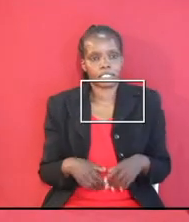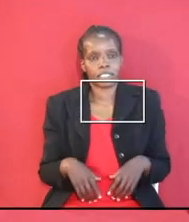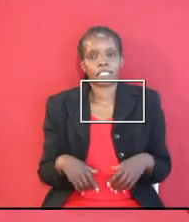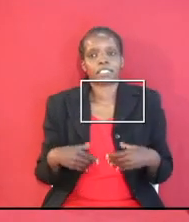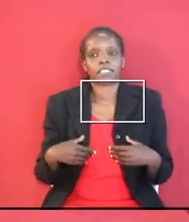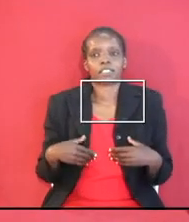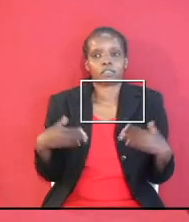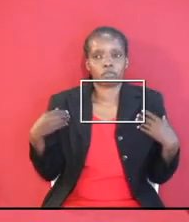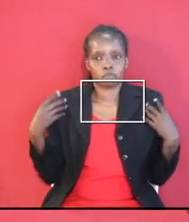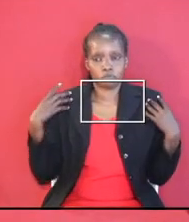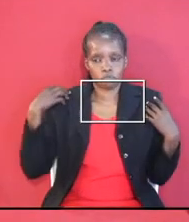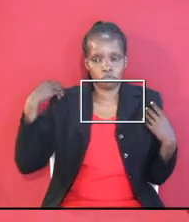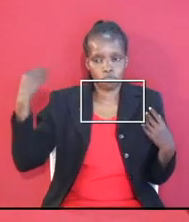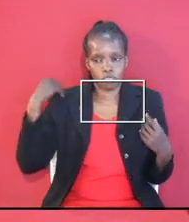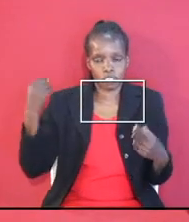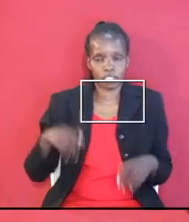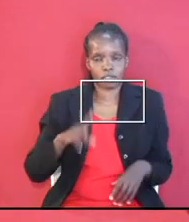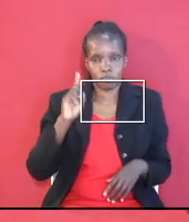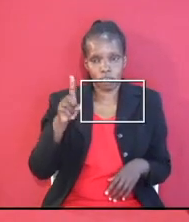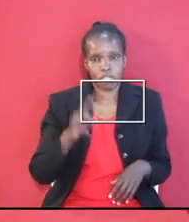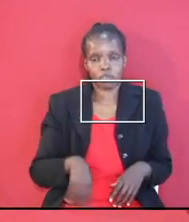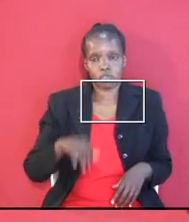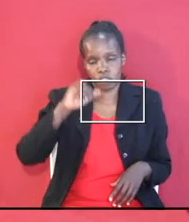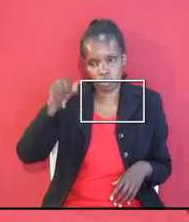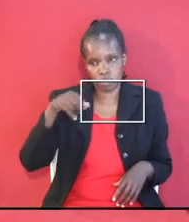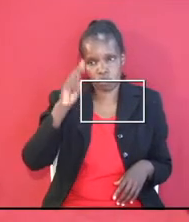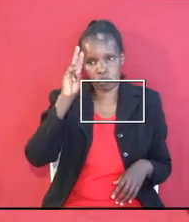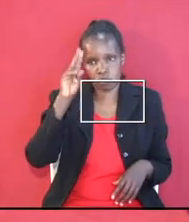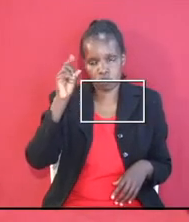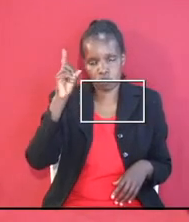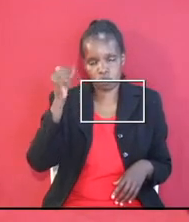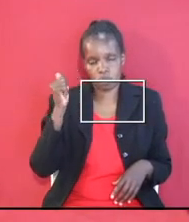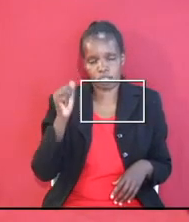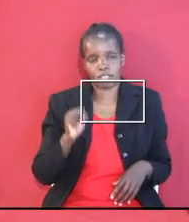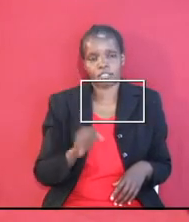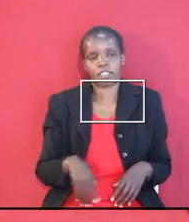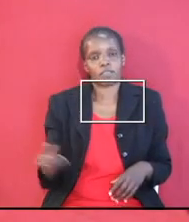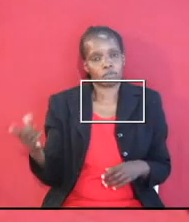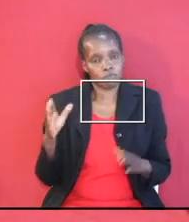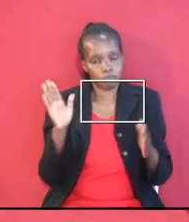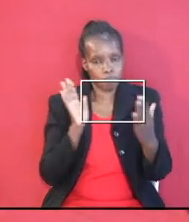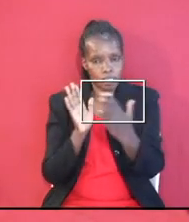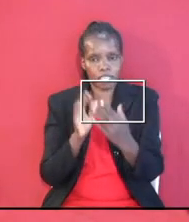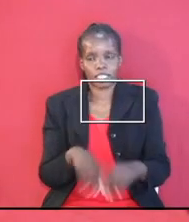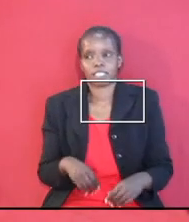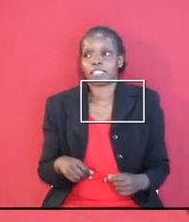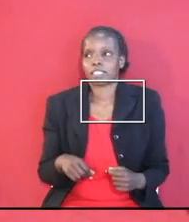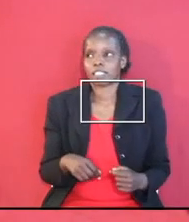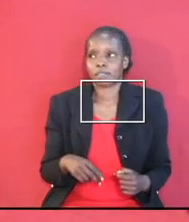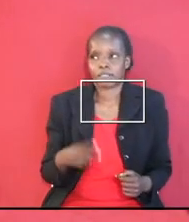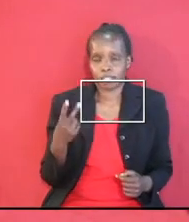voluntarily, right? Who was that? That was Judas. When he went to Jesus, Jesus told him, I know you've